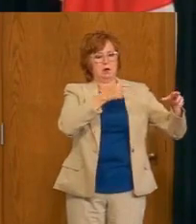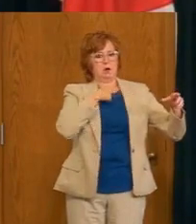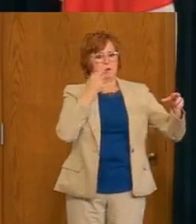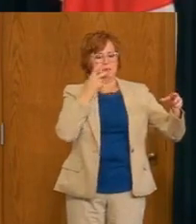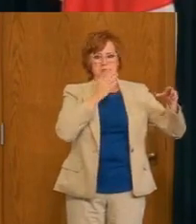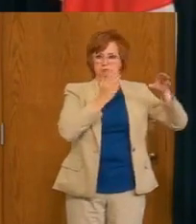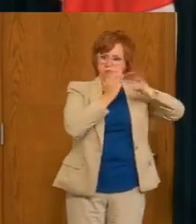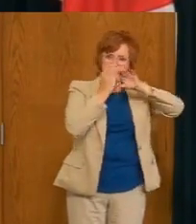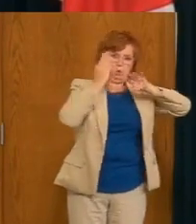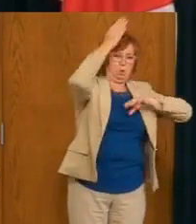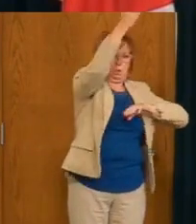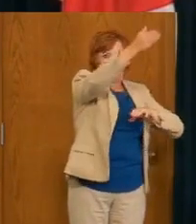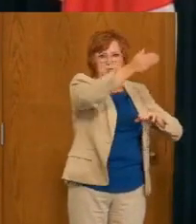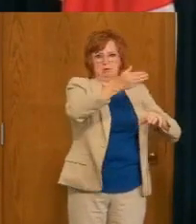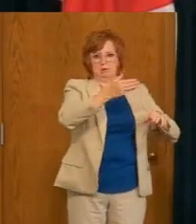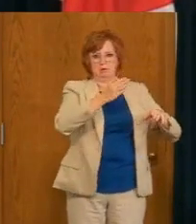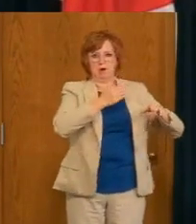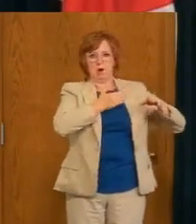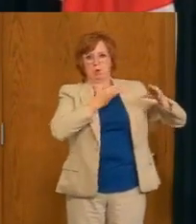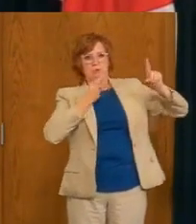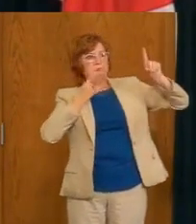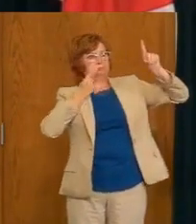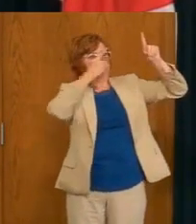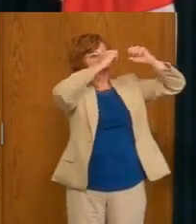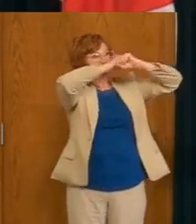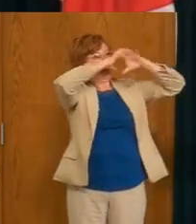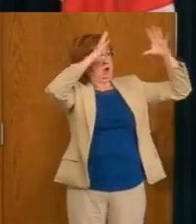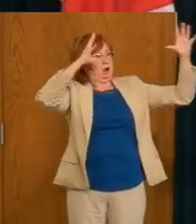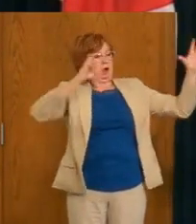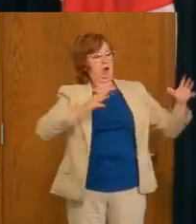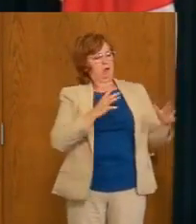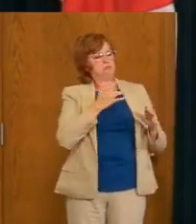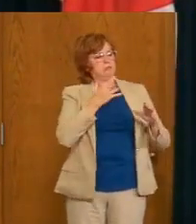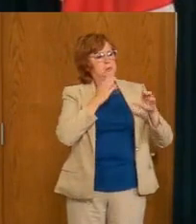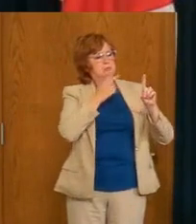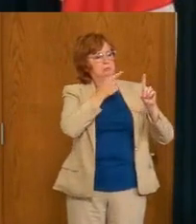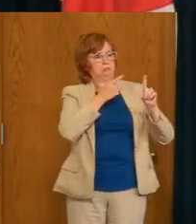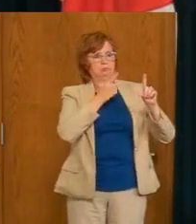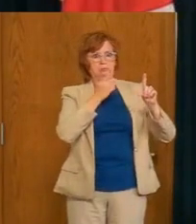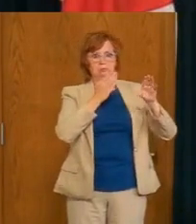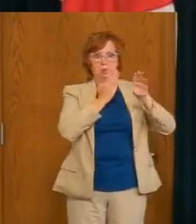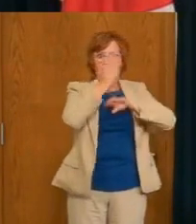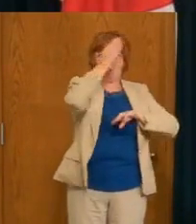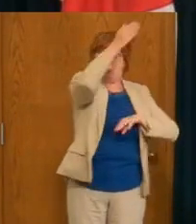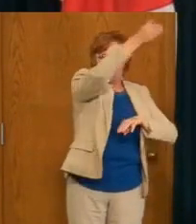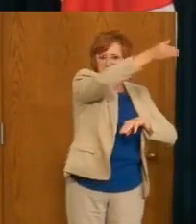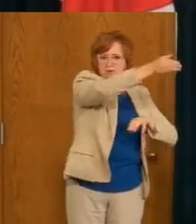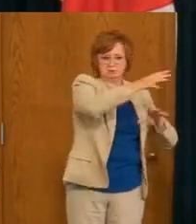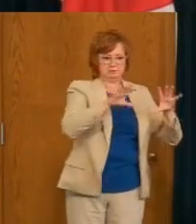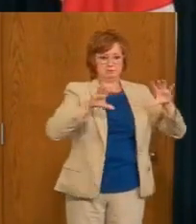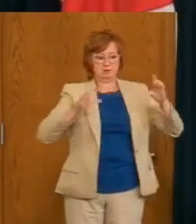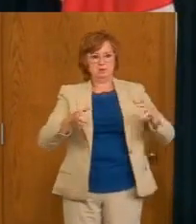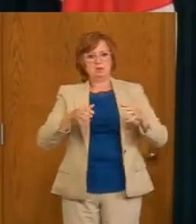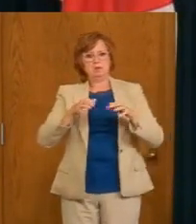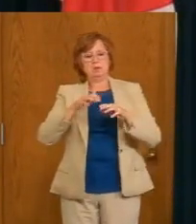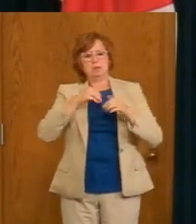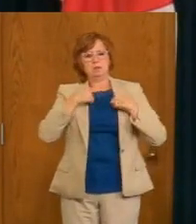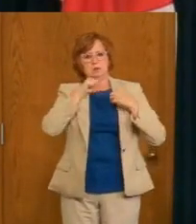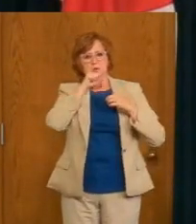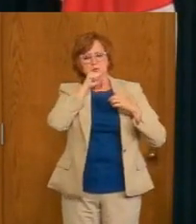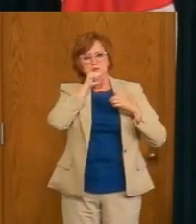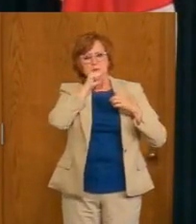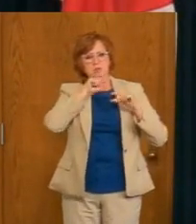71% of people over 12 that have received their first shot continues to climb. You know, 1,000, 1,200 each and every day, and hasn't really broke